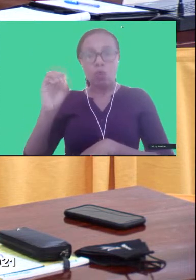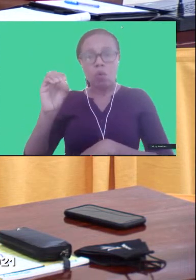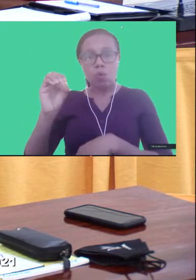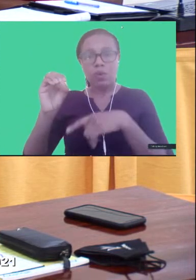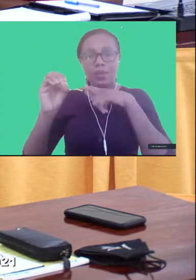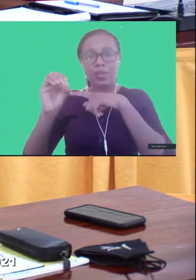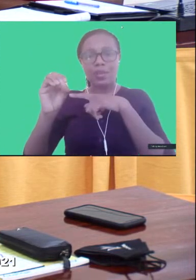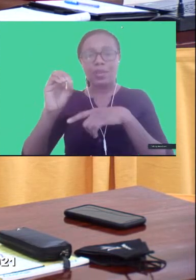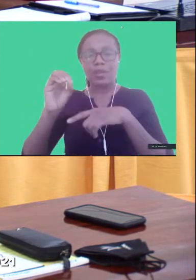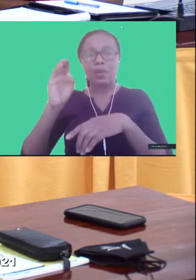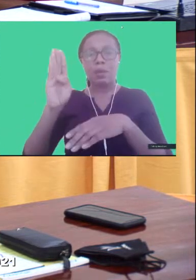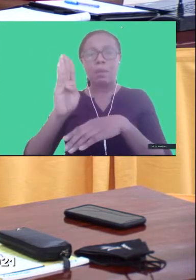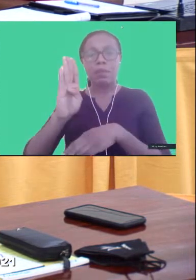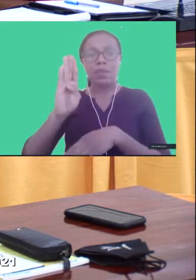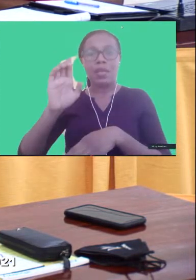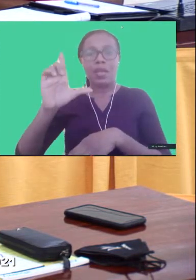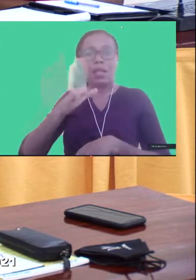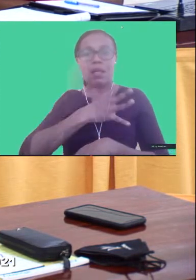in an effort to